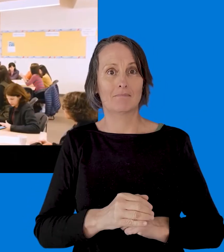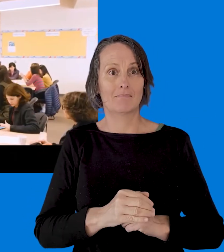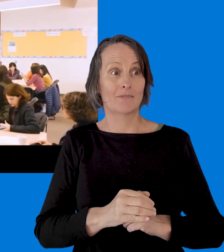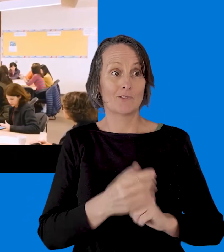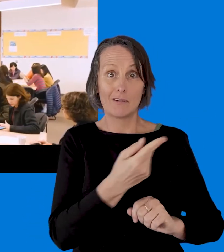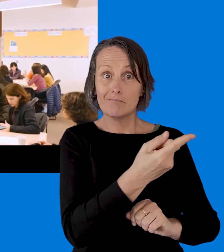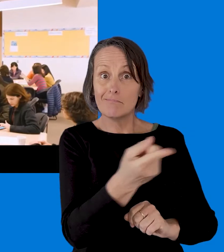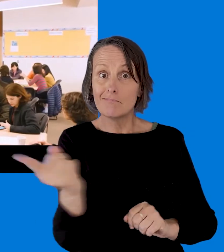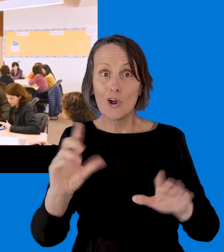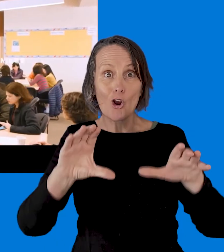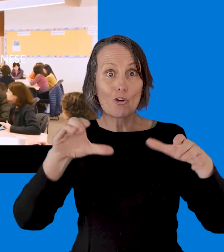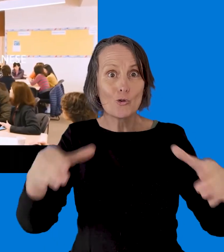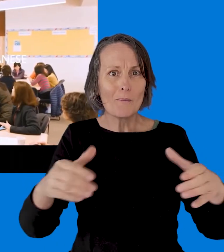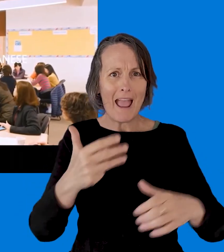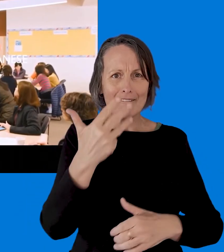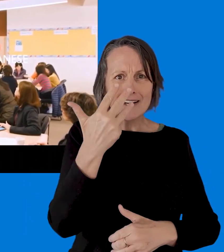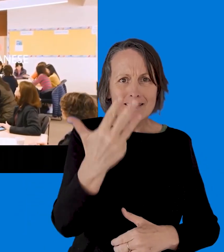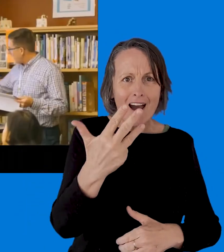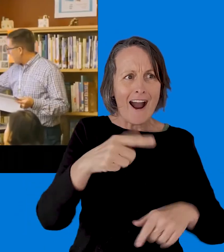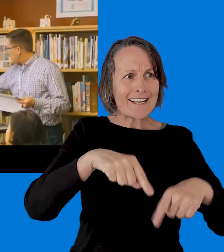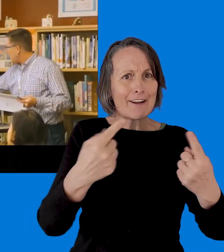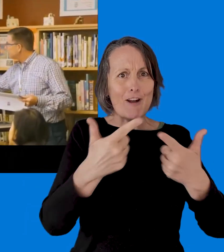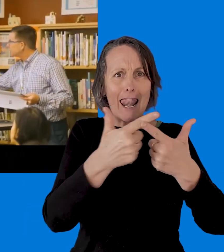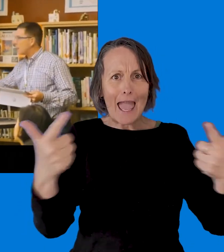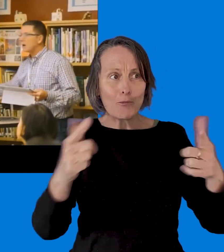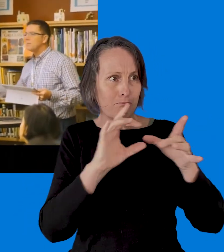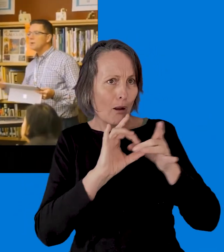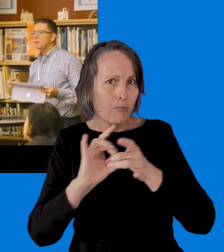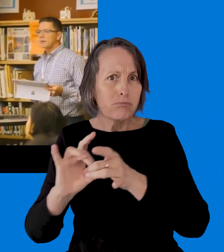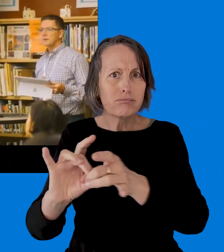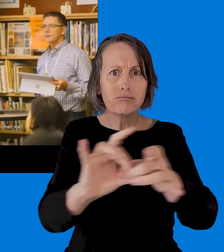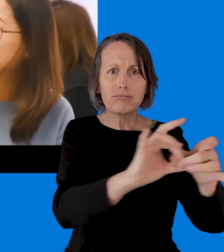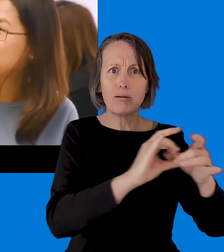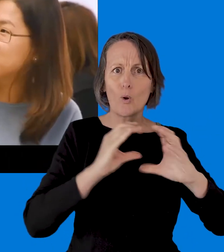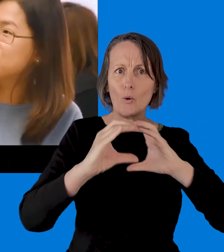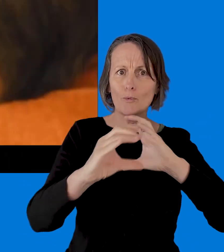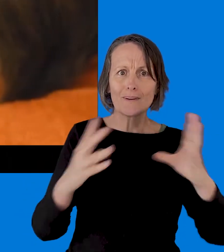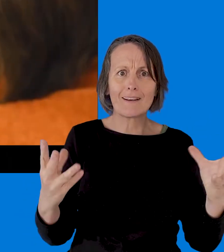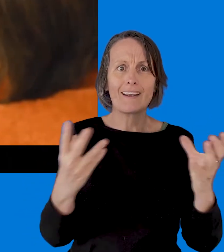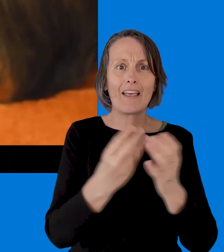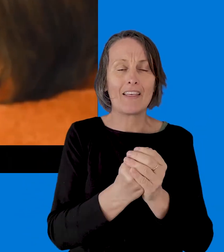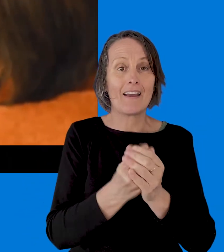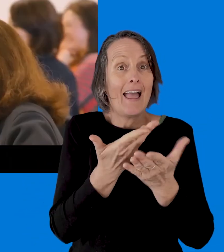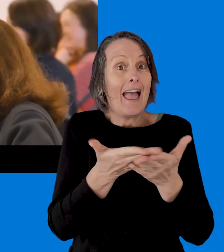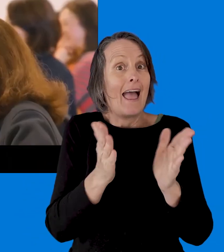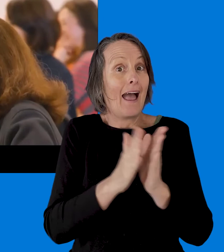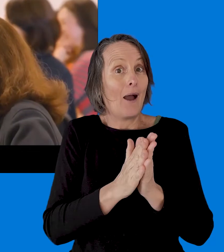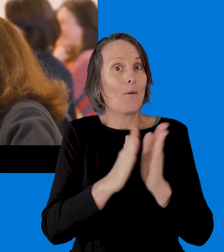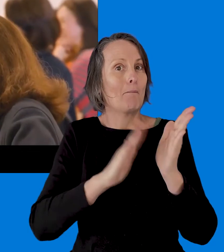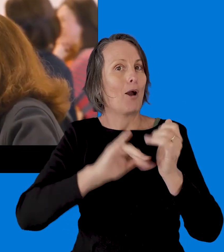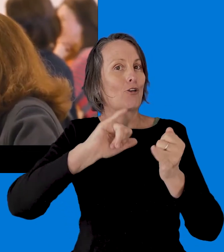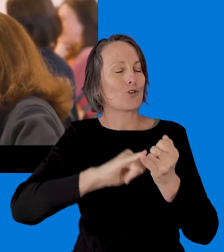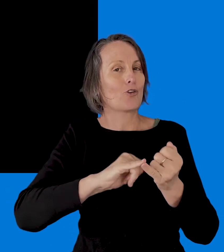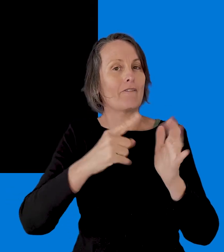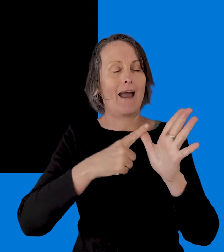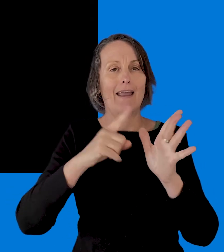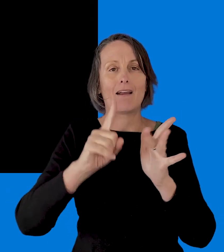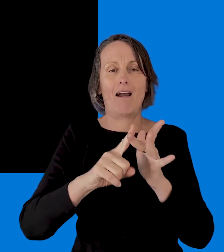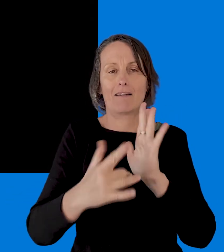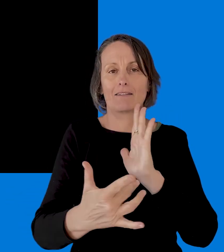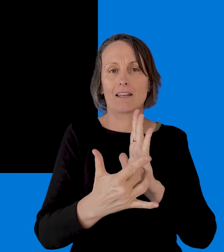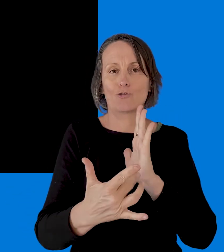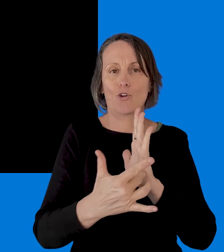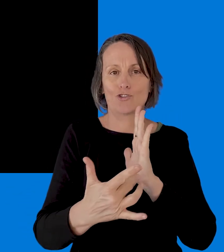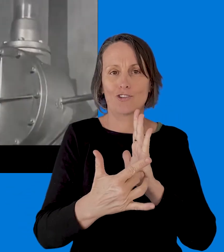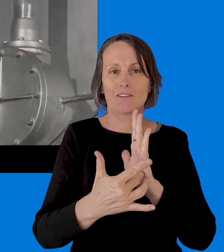parents speaking 9 different languages can hold one conversation together. They're using Microsoft AI technology, including a